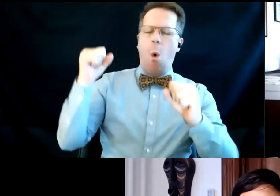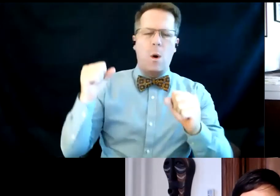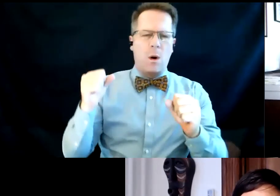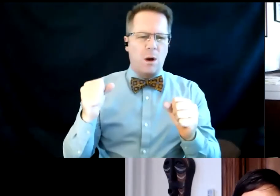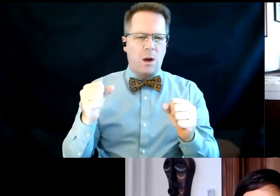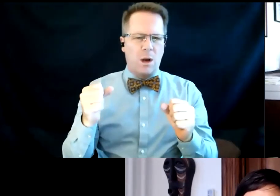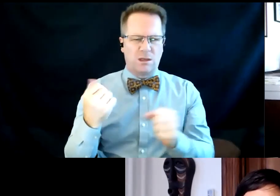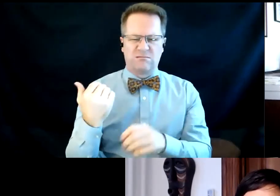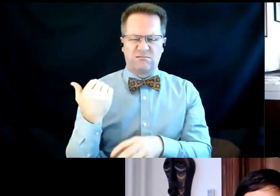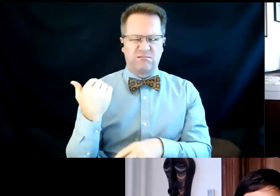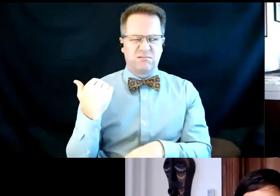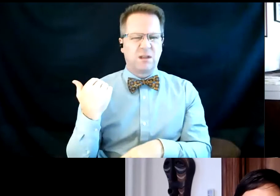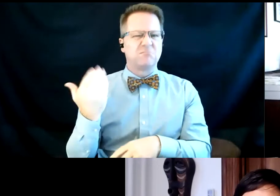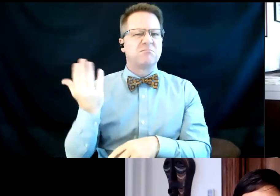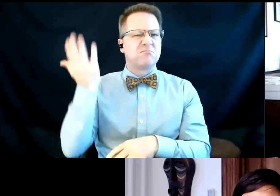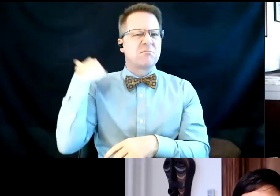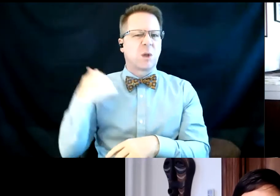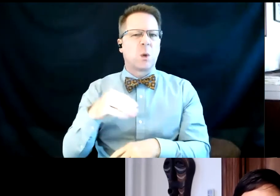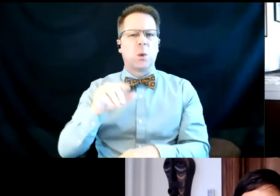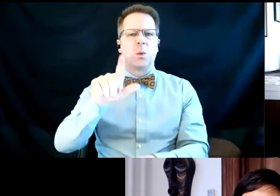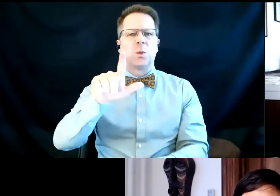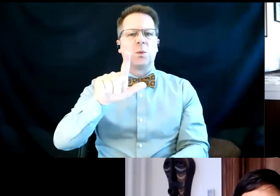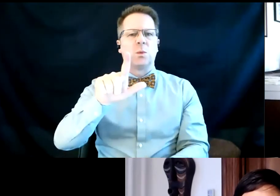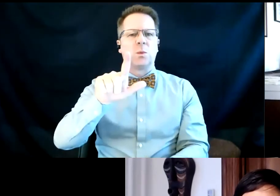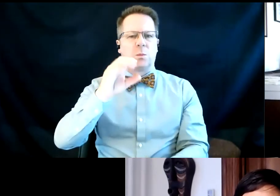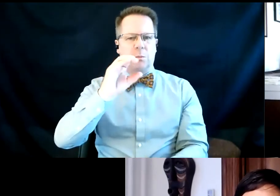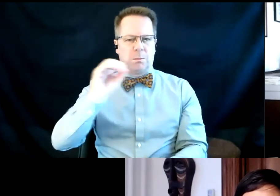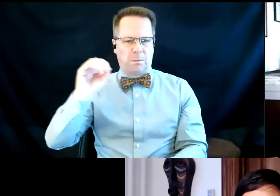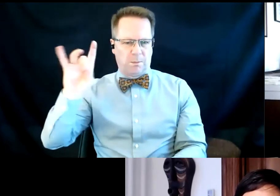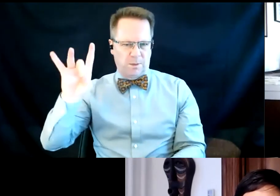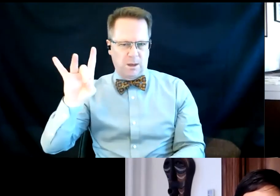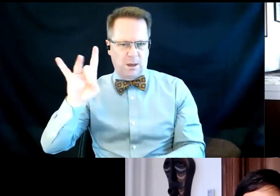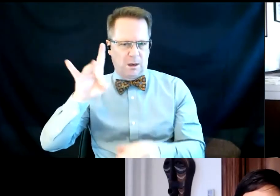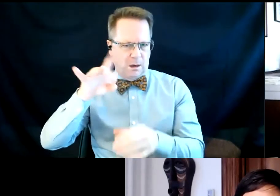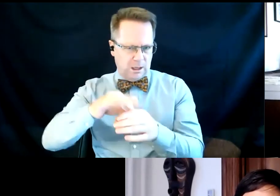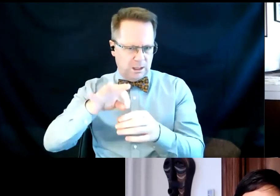of Barack Obama, we saw a spate of